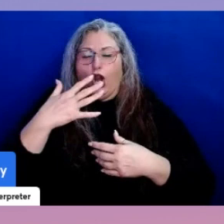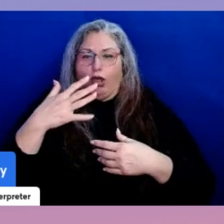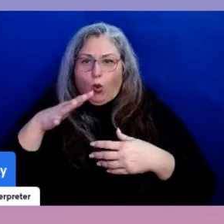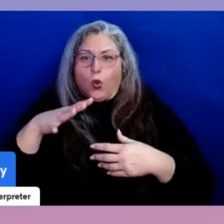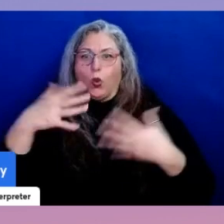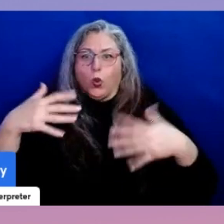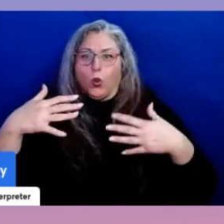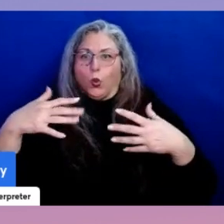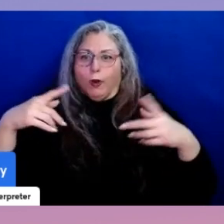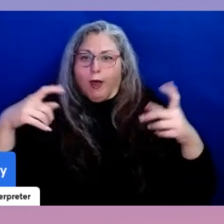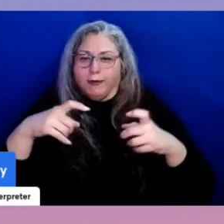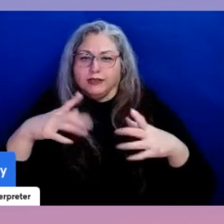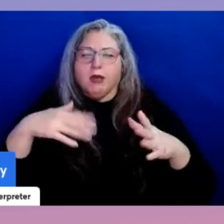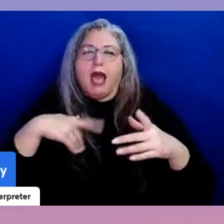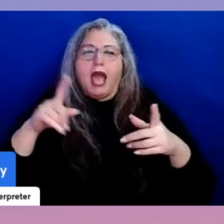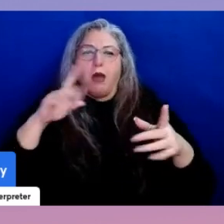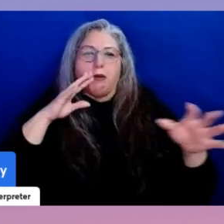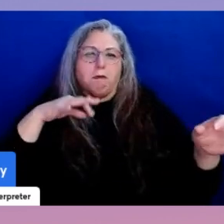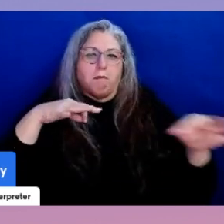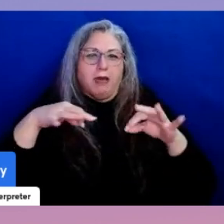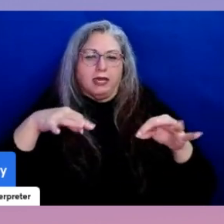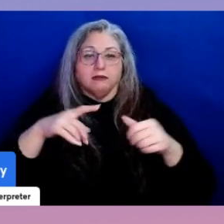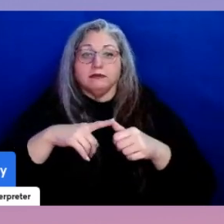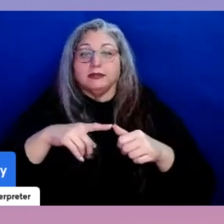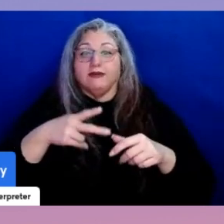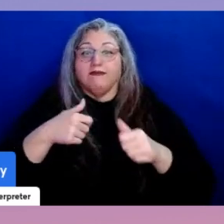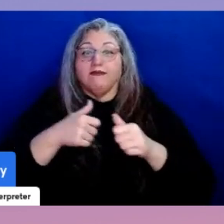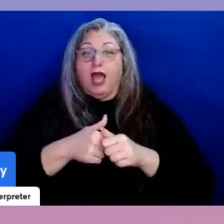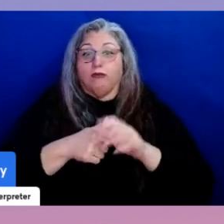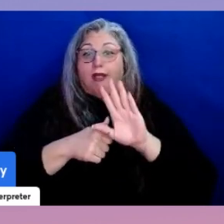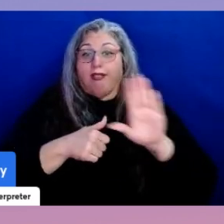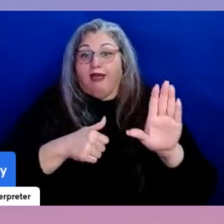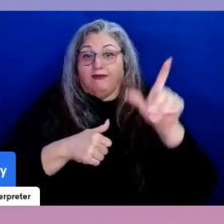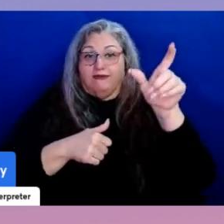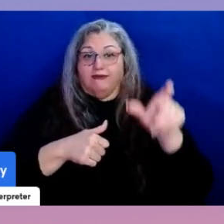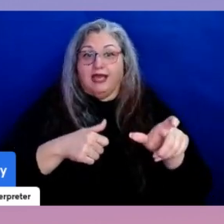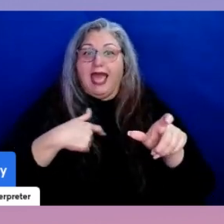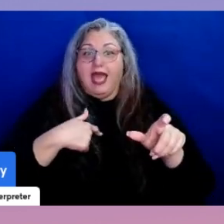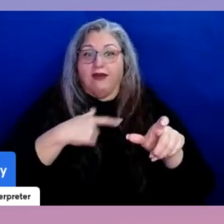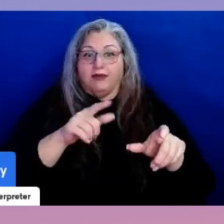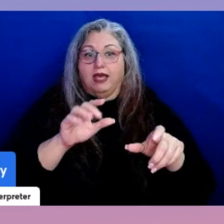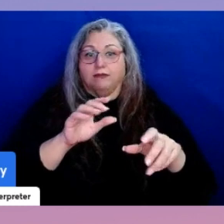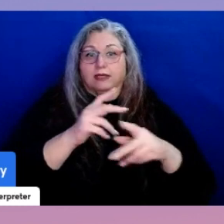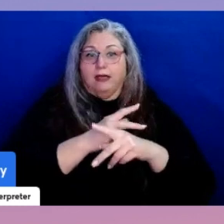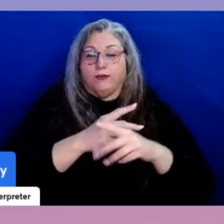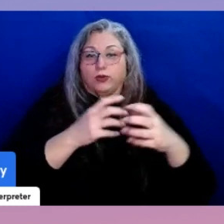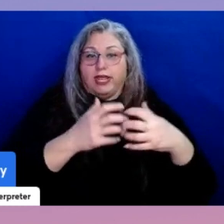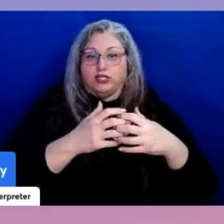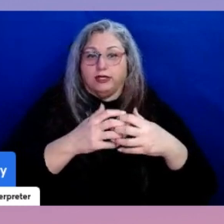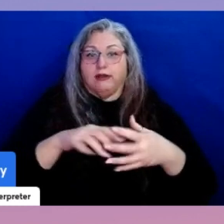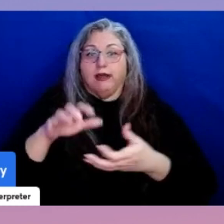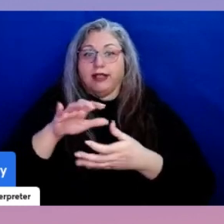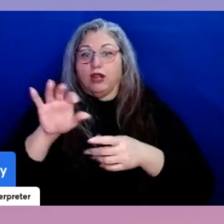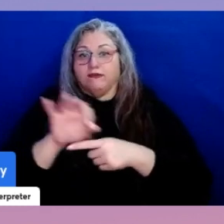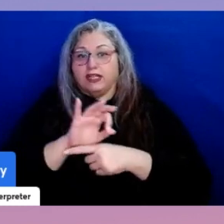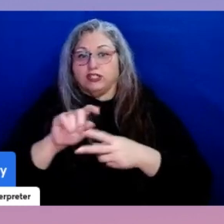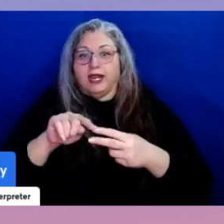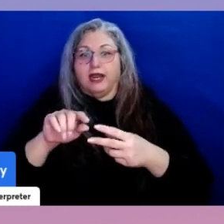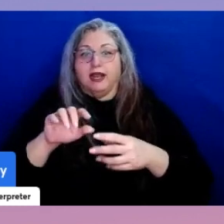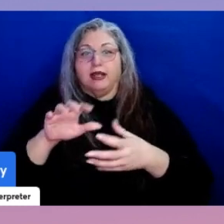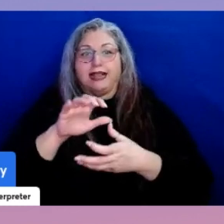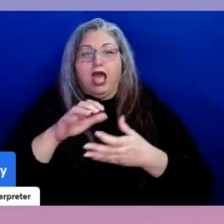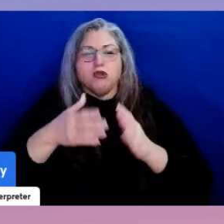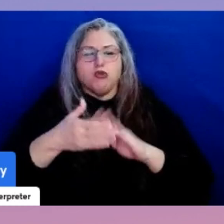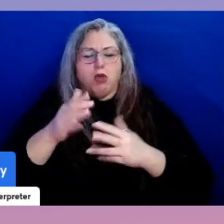break it down. Starting from left to right, we have Compute Engine, Cloud Functions, and Cloud Run, which are all possible sources